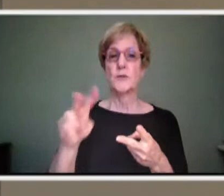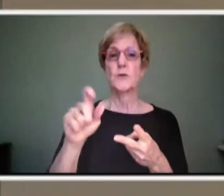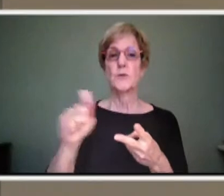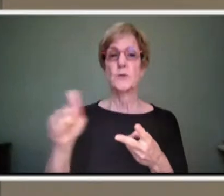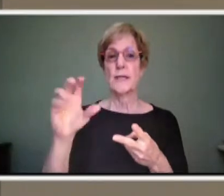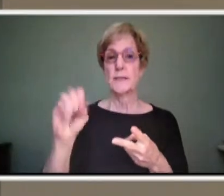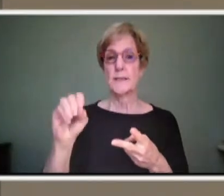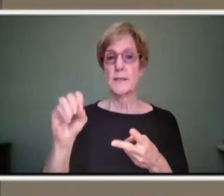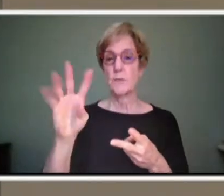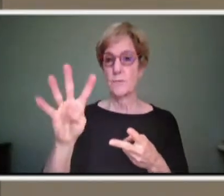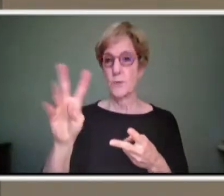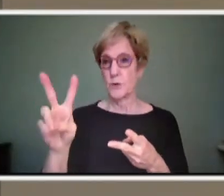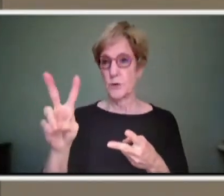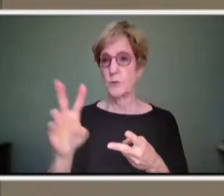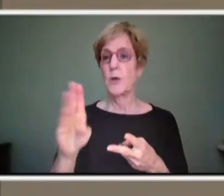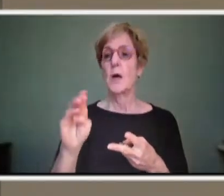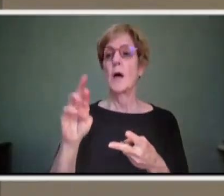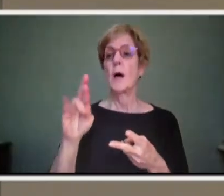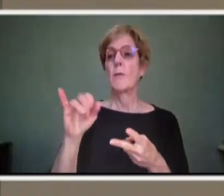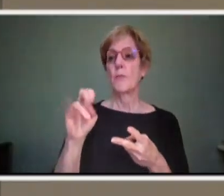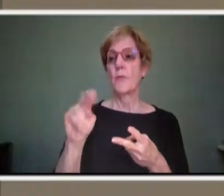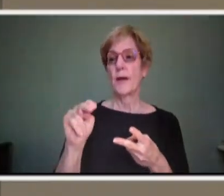2022-042, by Brian